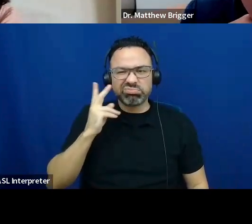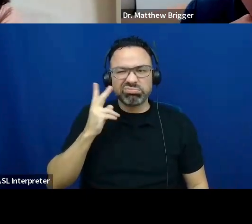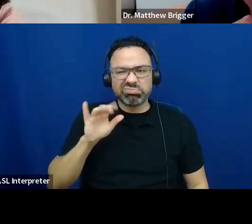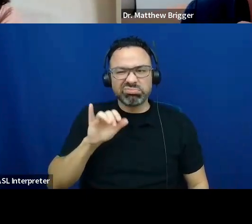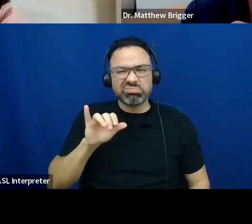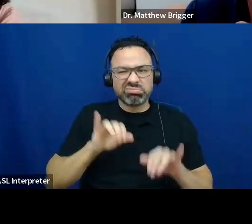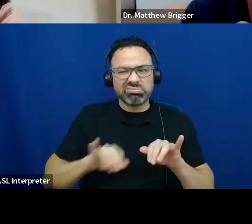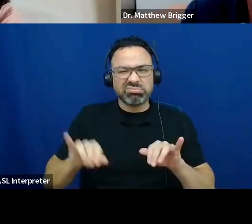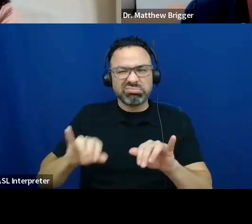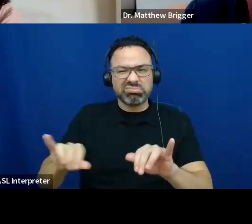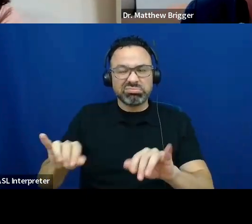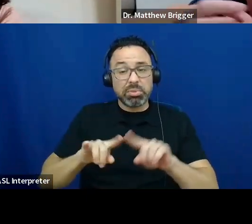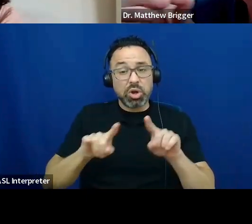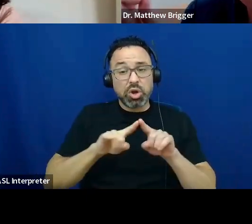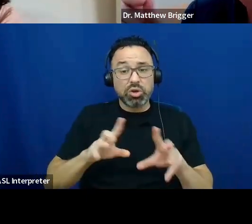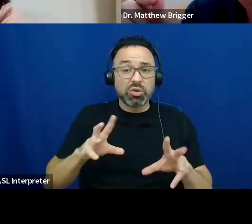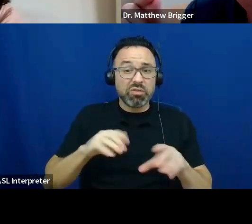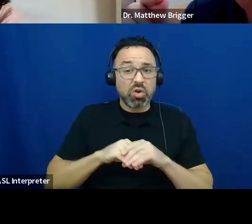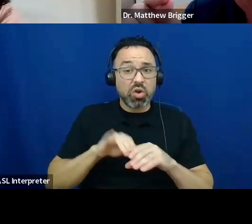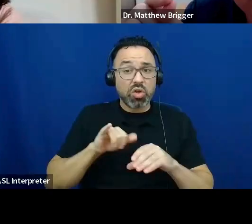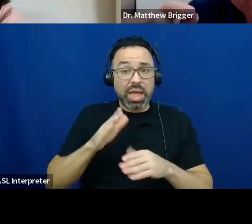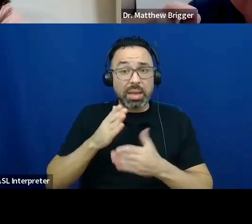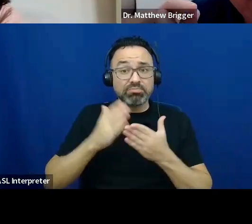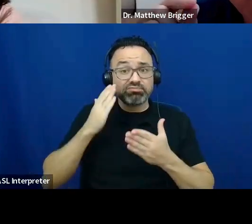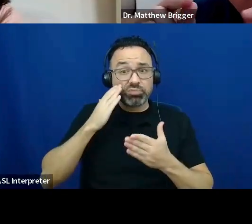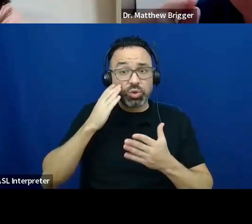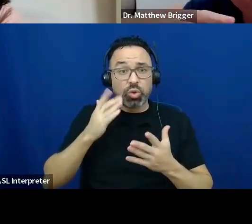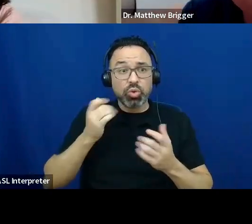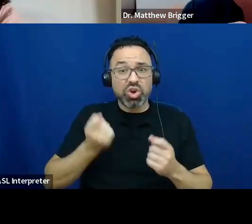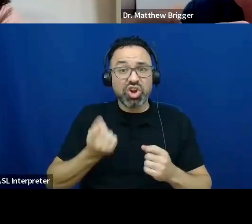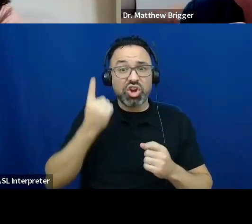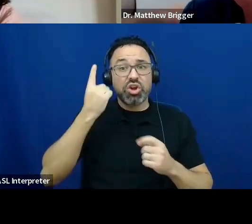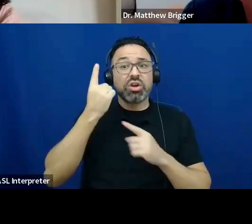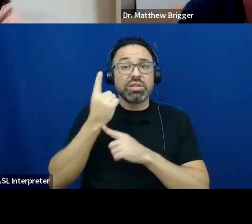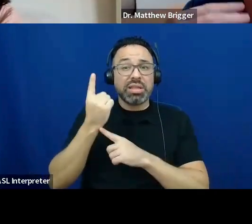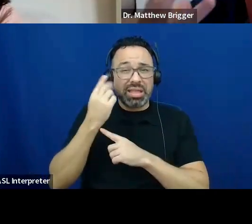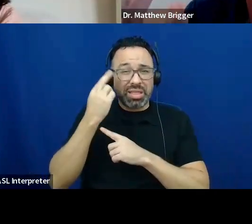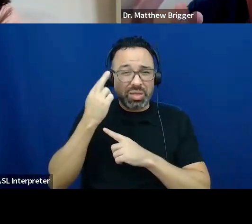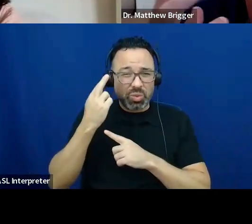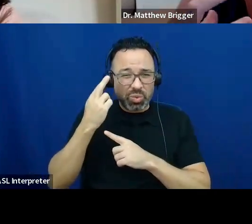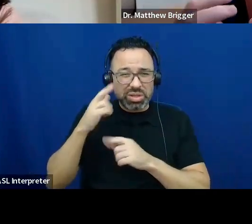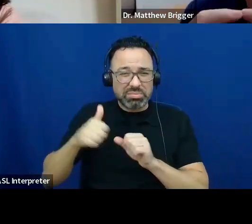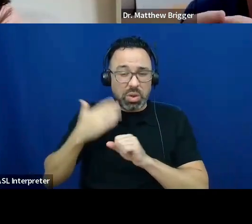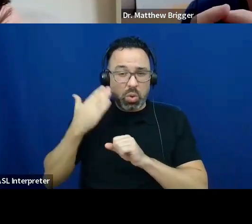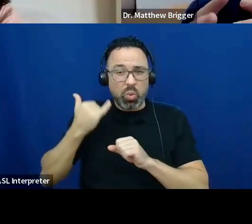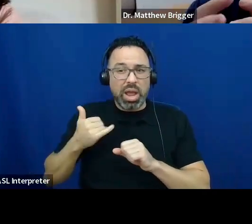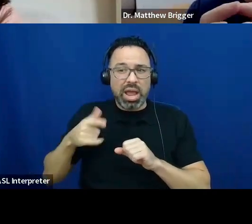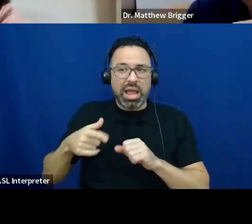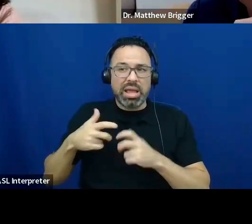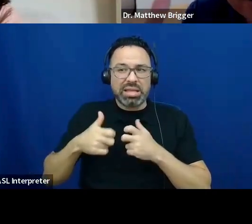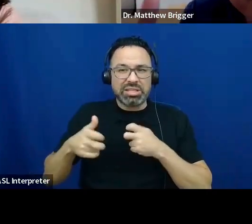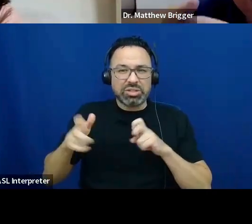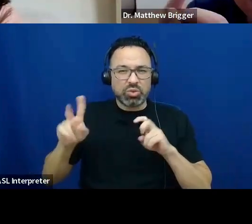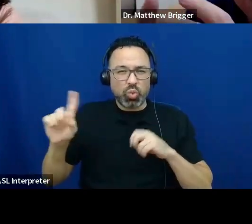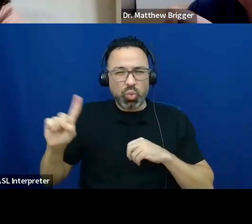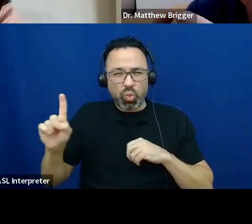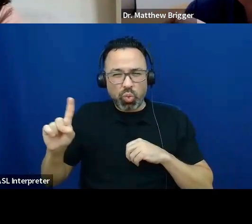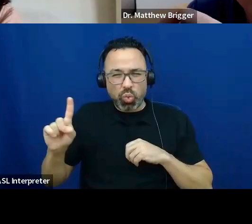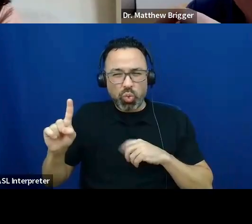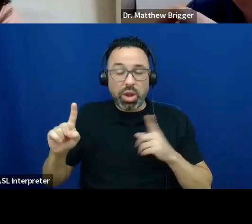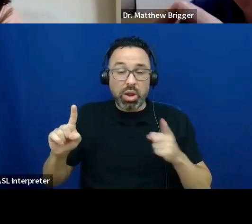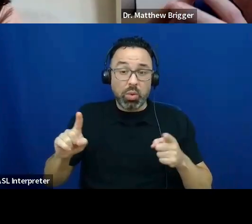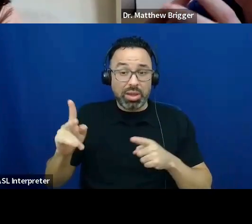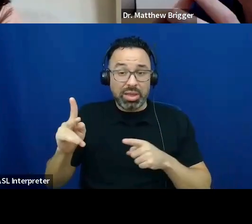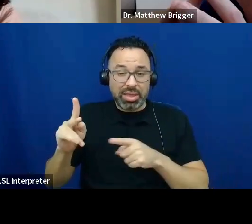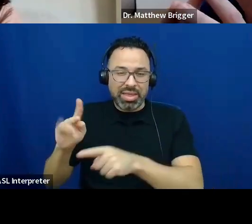really, but it's also becomes part of that piece of the puzzle of understanding where the issue is. Clearly, the oral stimulation piece, I'll let Kim